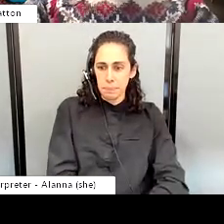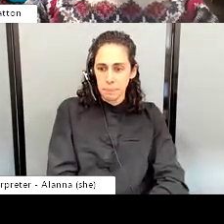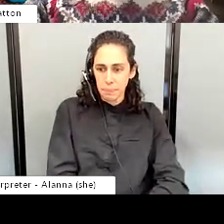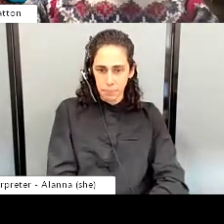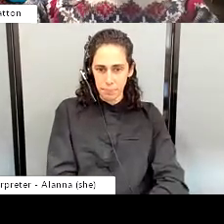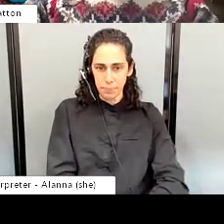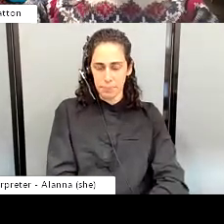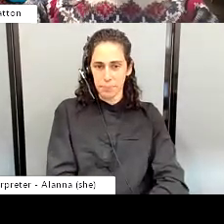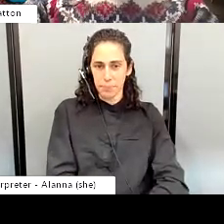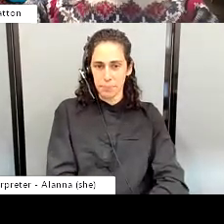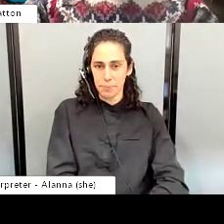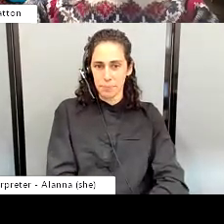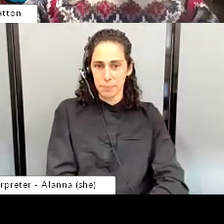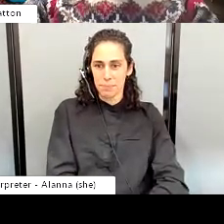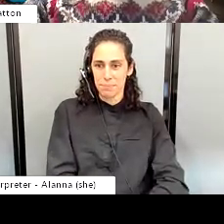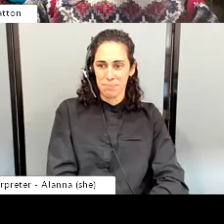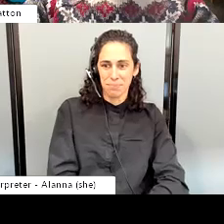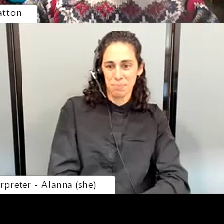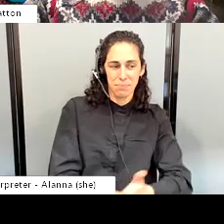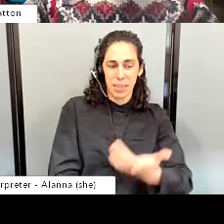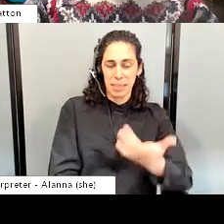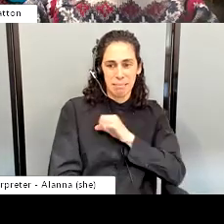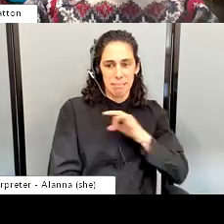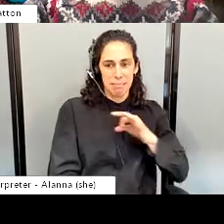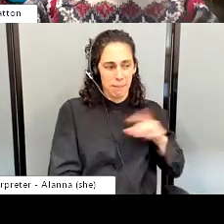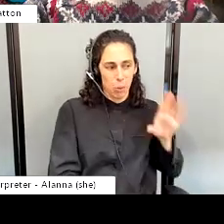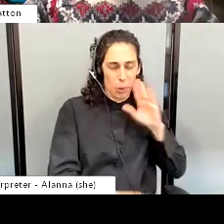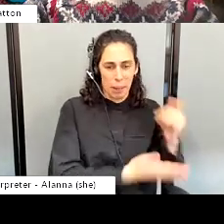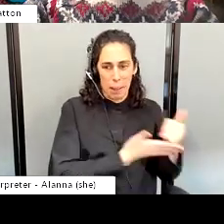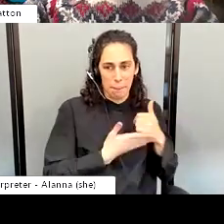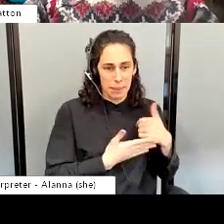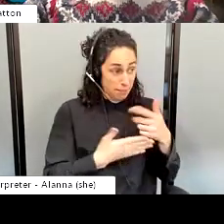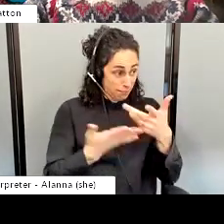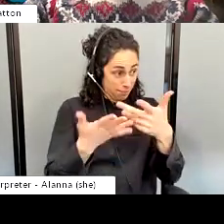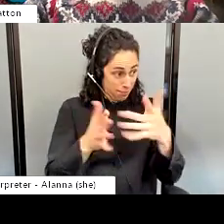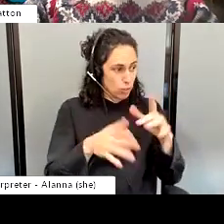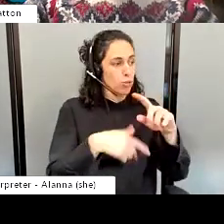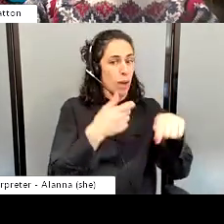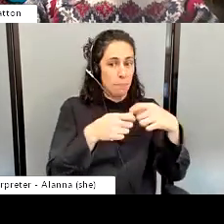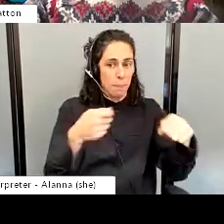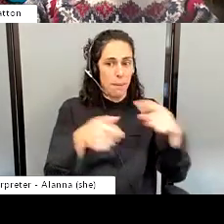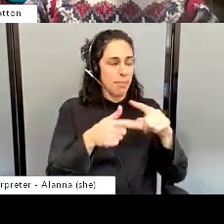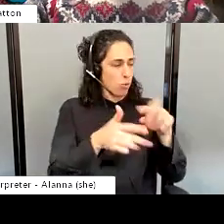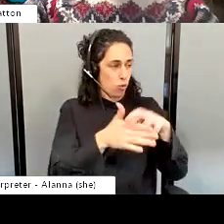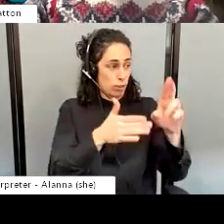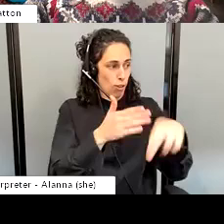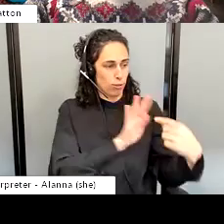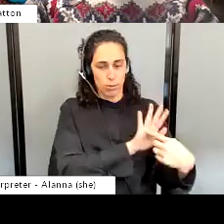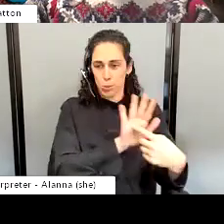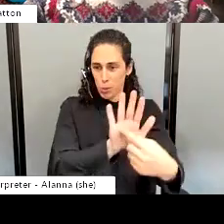very shortly we'll post the results of this poll just to see where you all are at in terms of